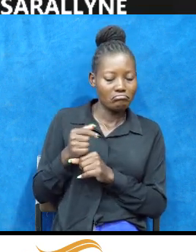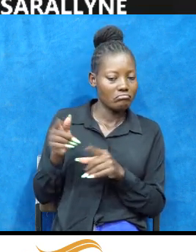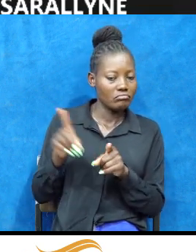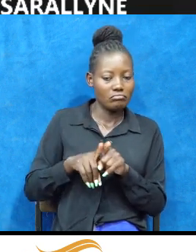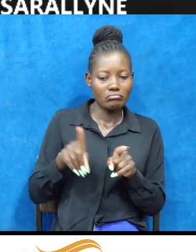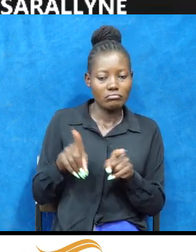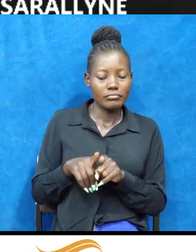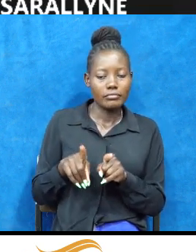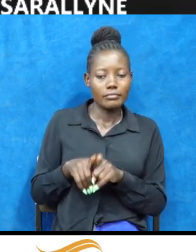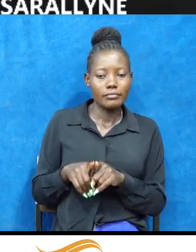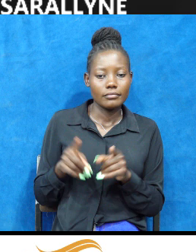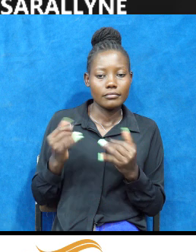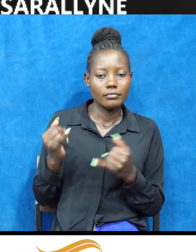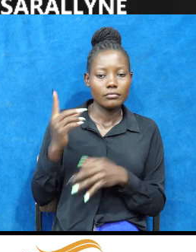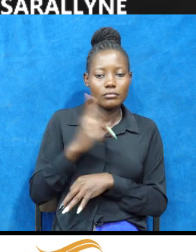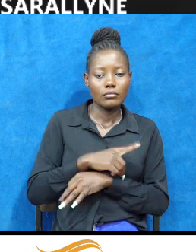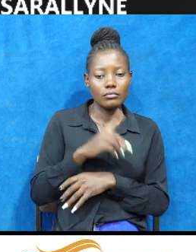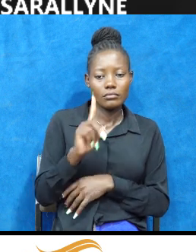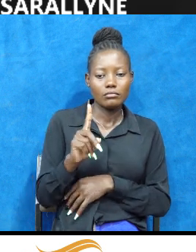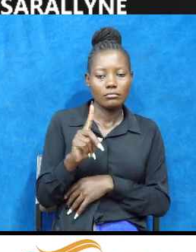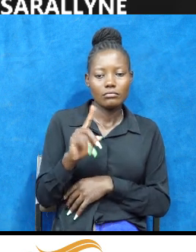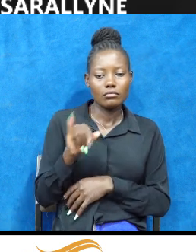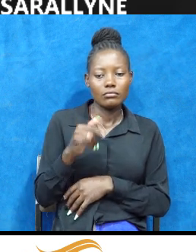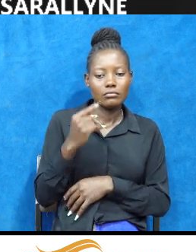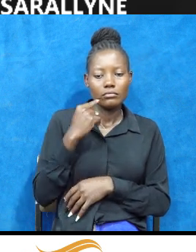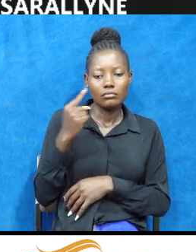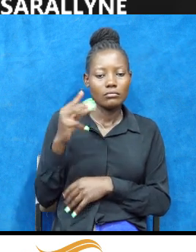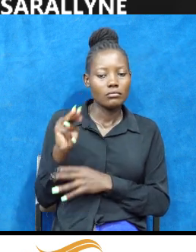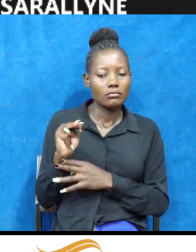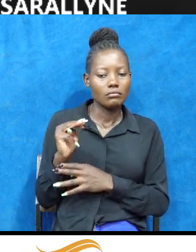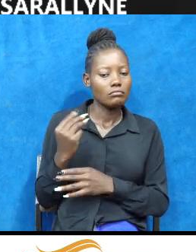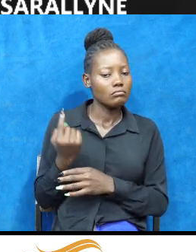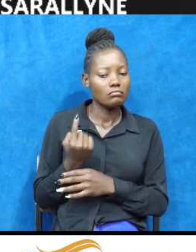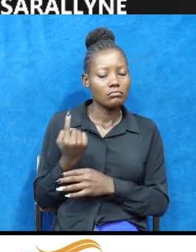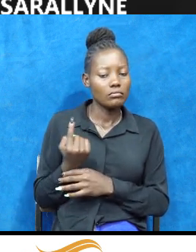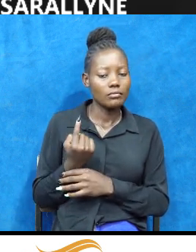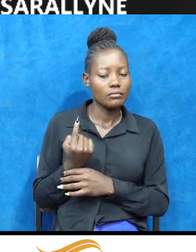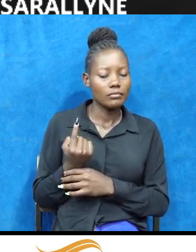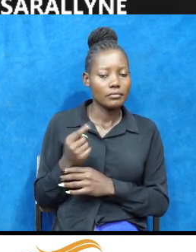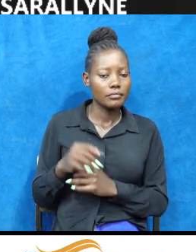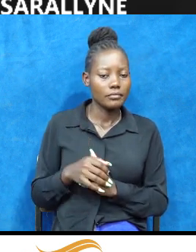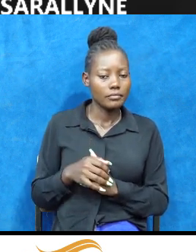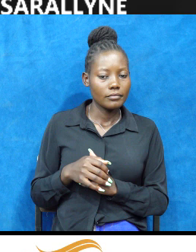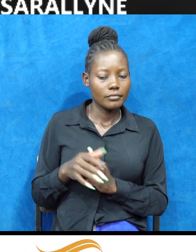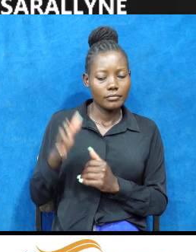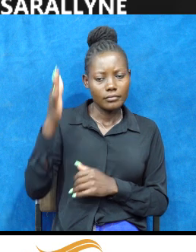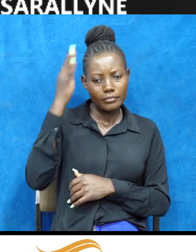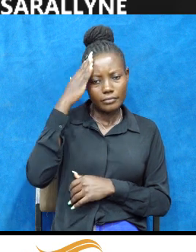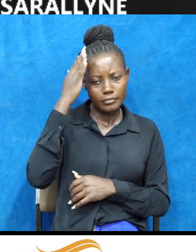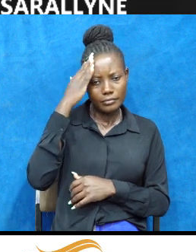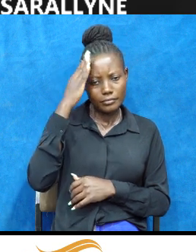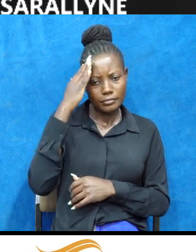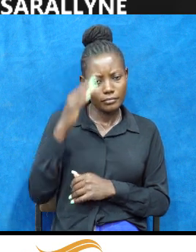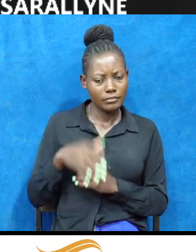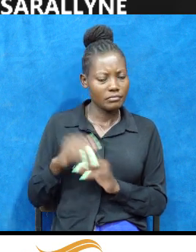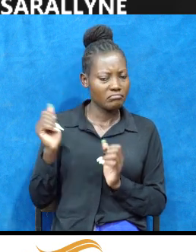So day one was just 100 meters of just single leg hopping. And So it's not going to kill